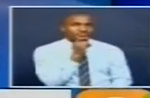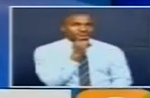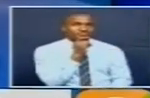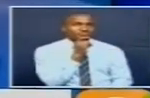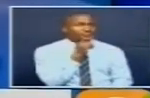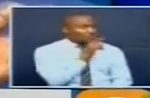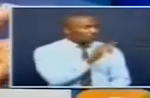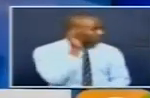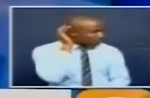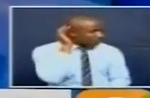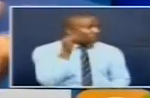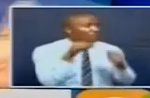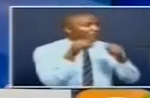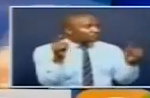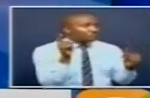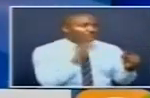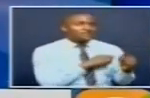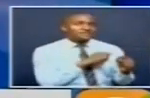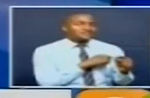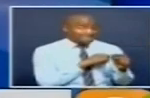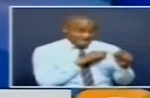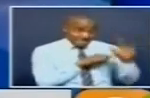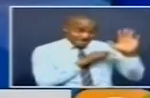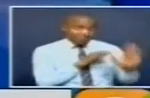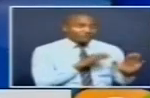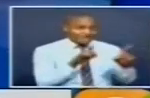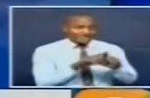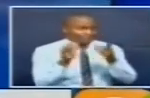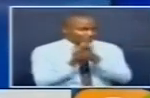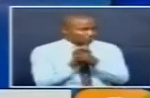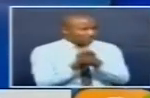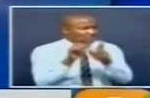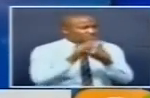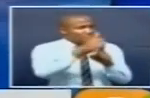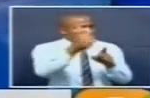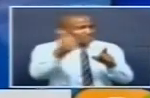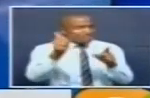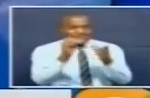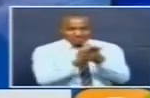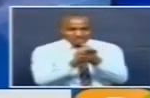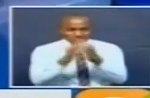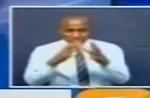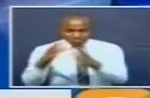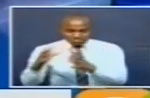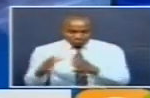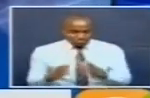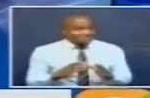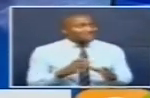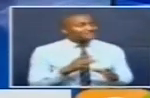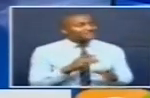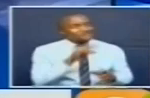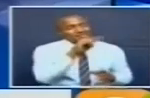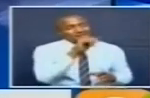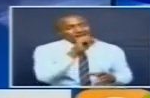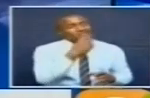had the opposition, a key stakeholder, just like the Jubilee and other parties in this election, saying they would want